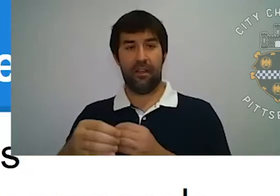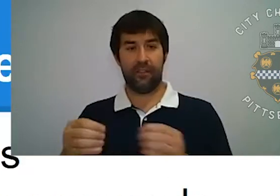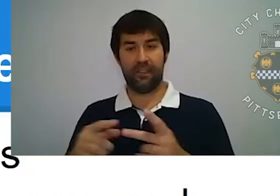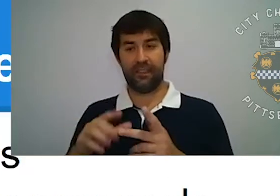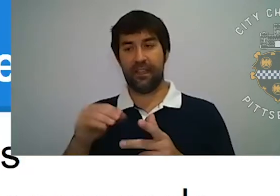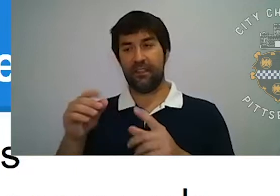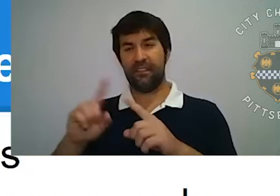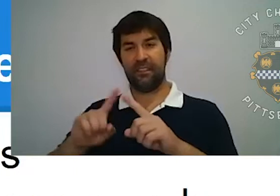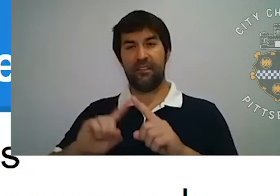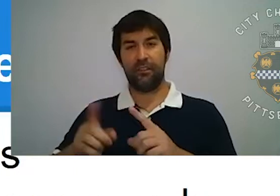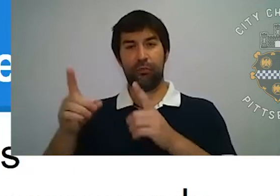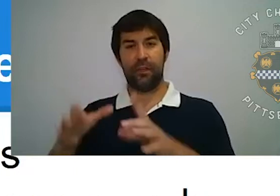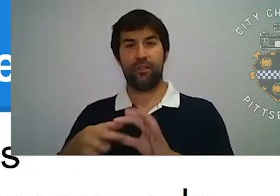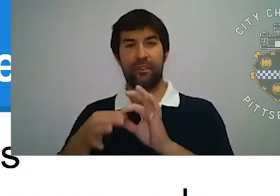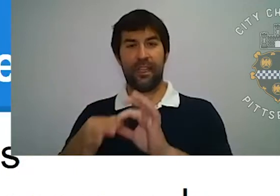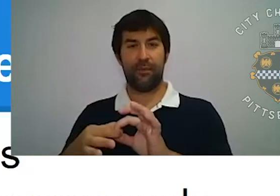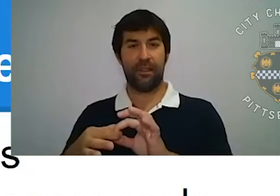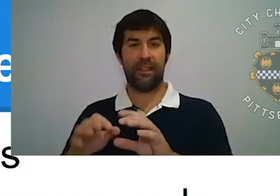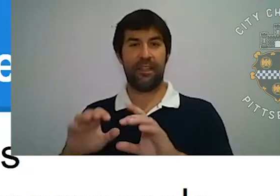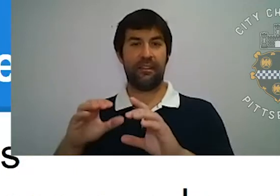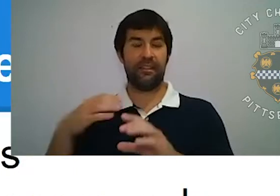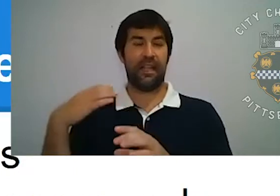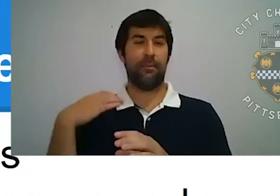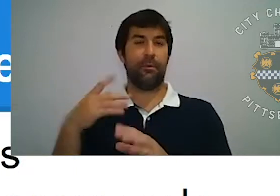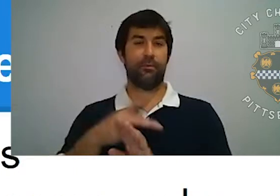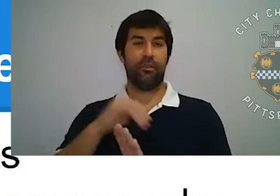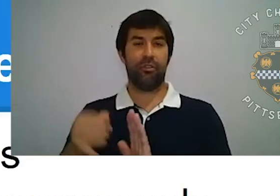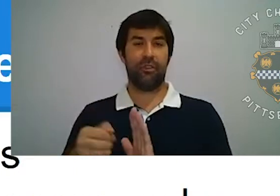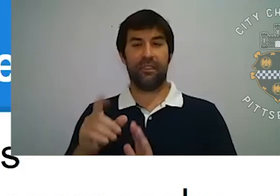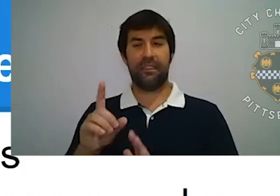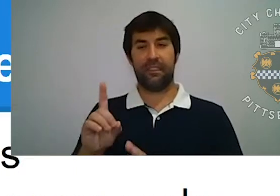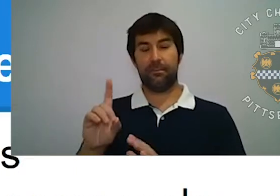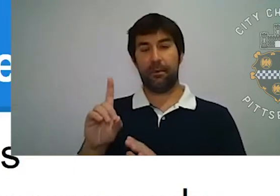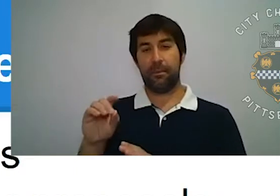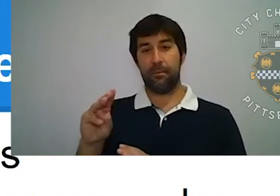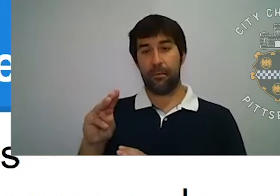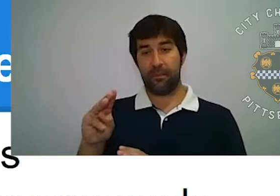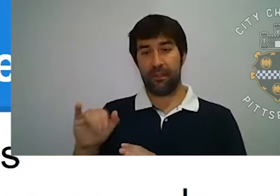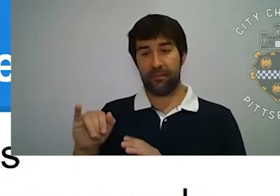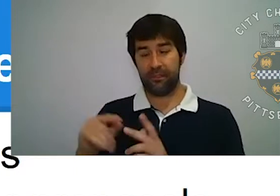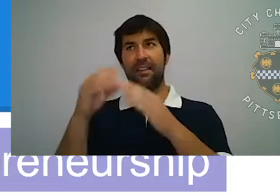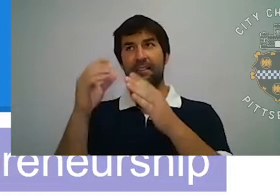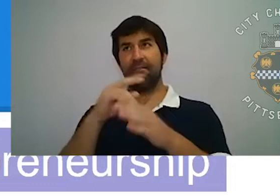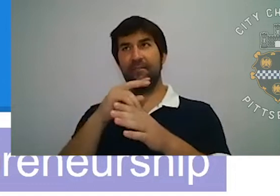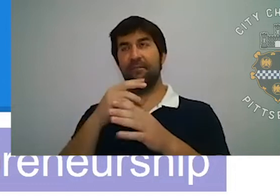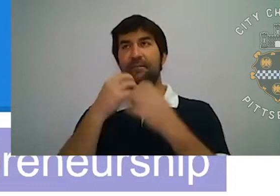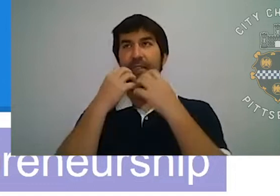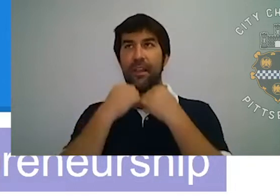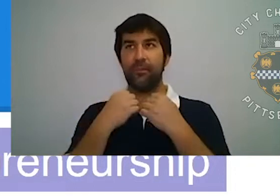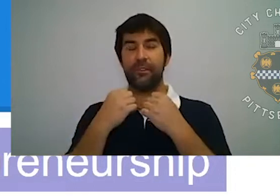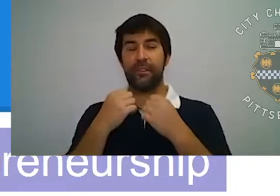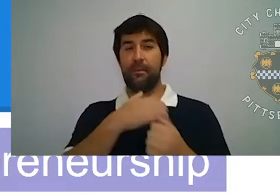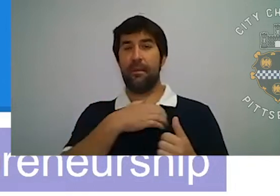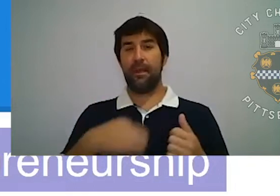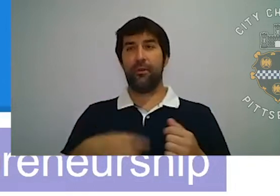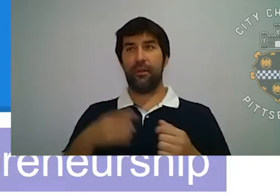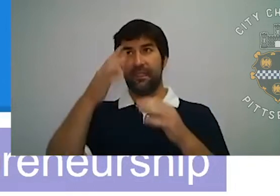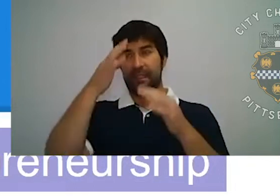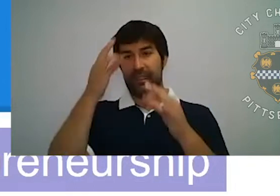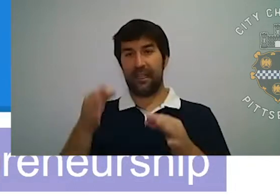meetings that talked about the entire capital budget. We moved the meetings around to different neighborhoods year after year to make sure that we had